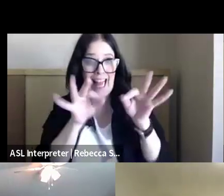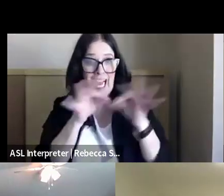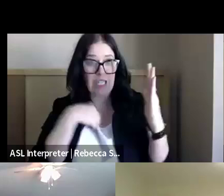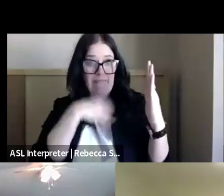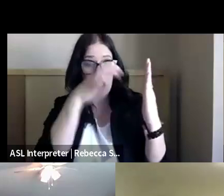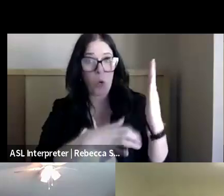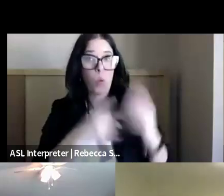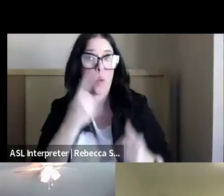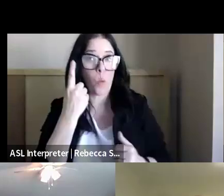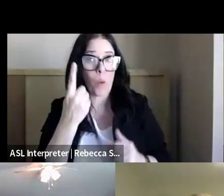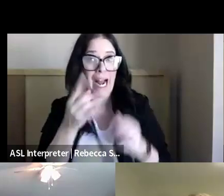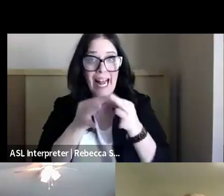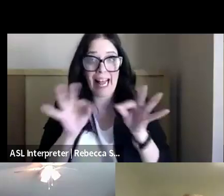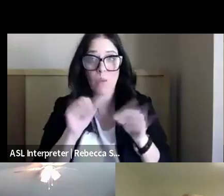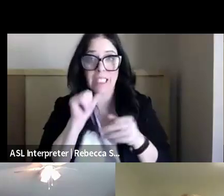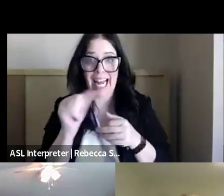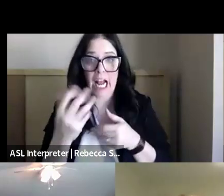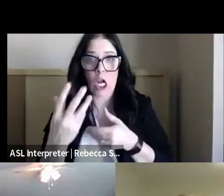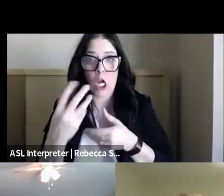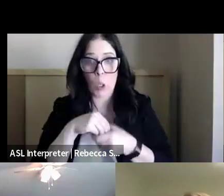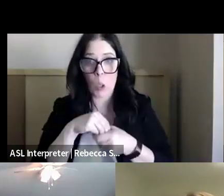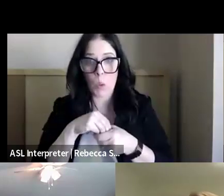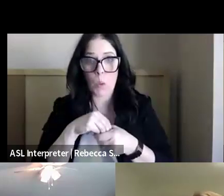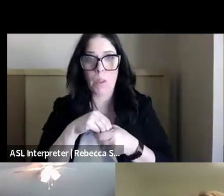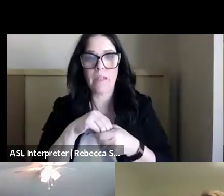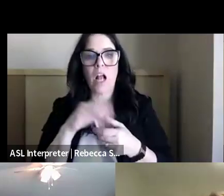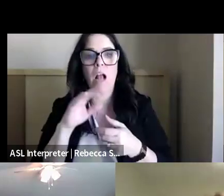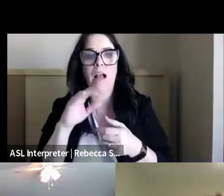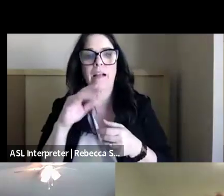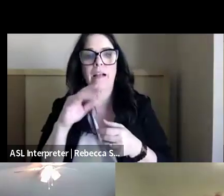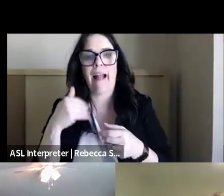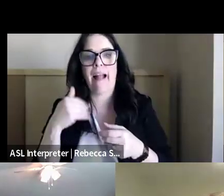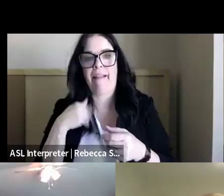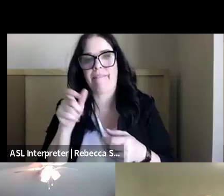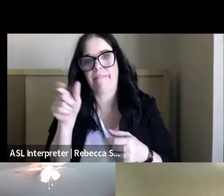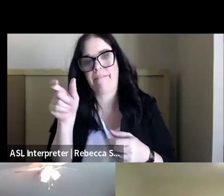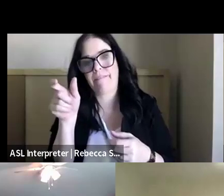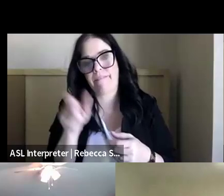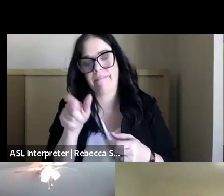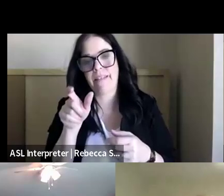actual instrument itself, those are in italics.